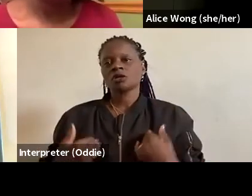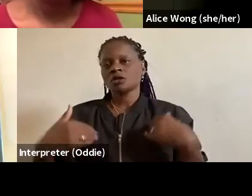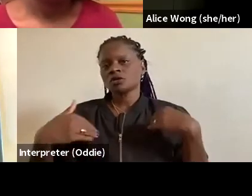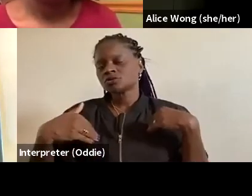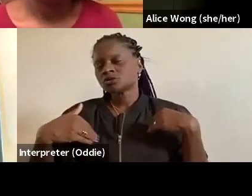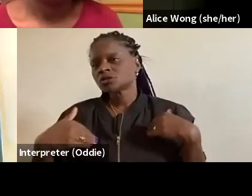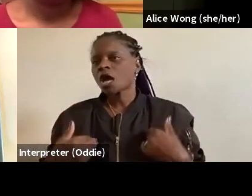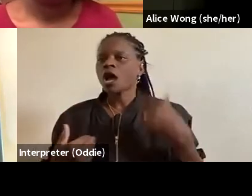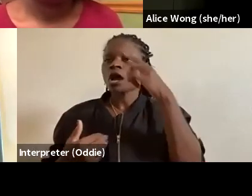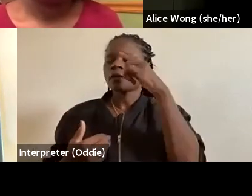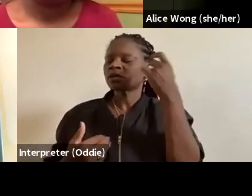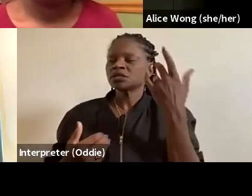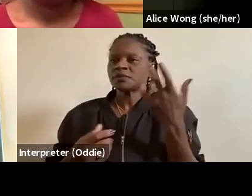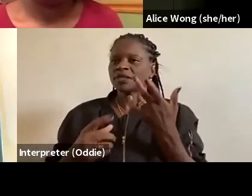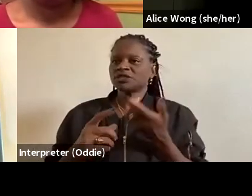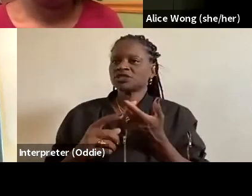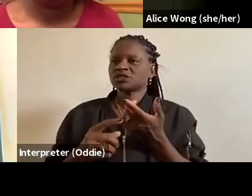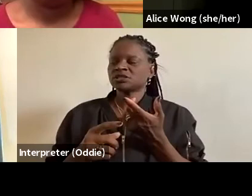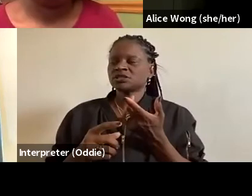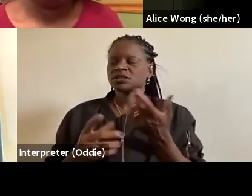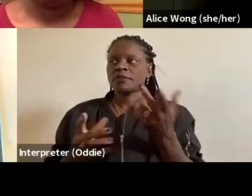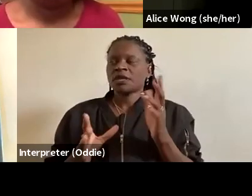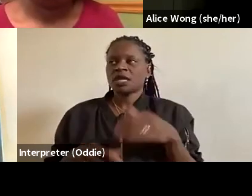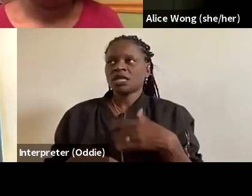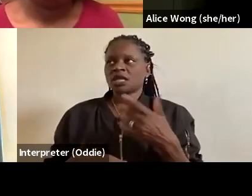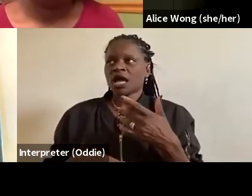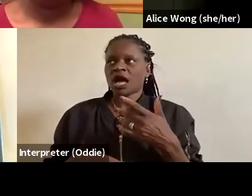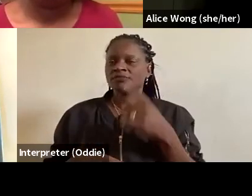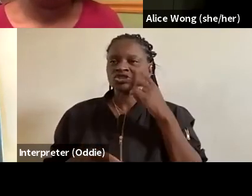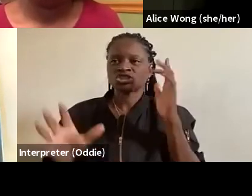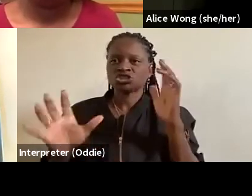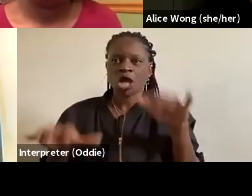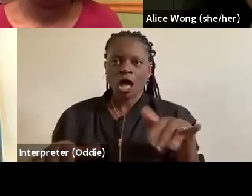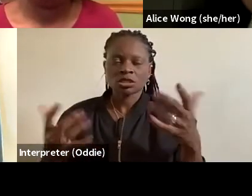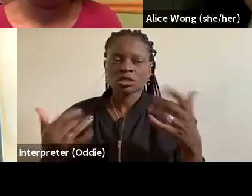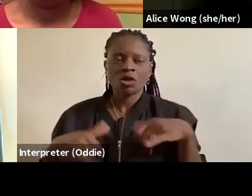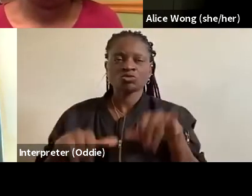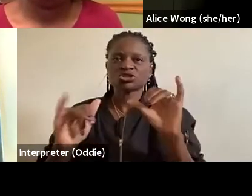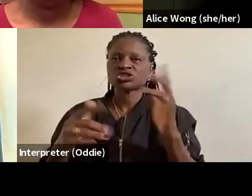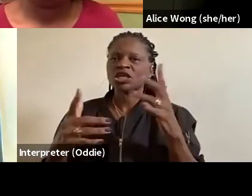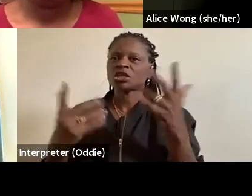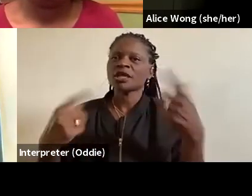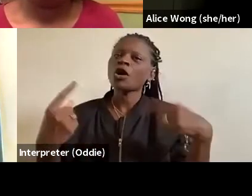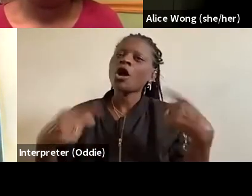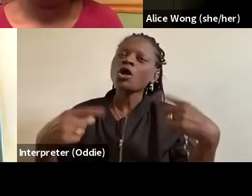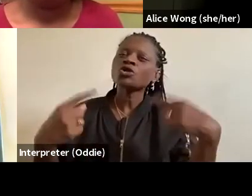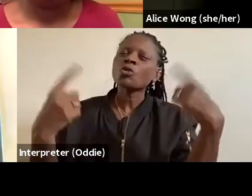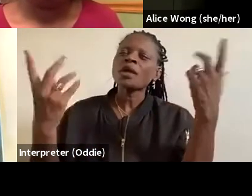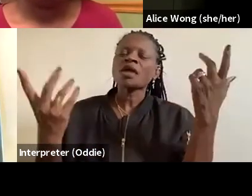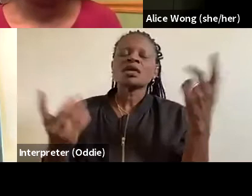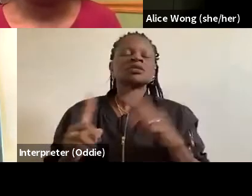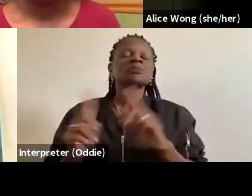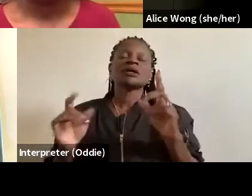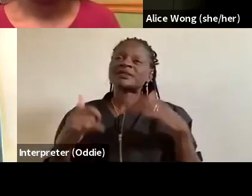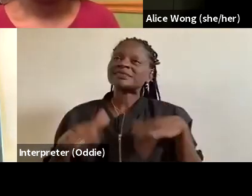because I still can't believe that we have to, like, make the argument for this. But here we are. And I